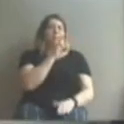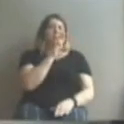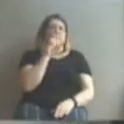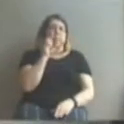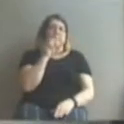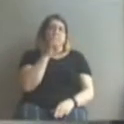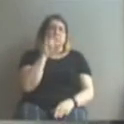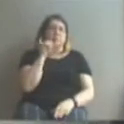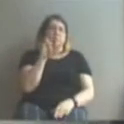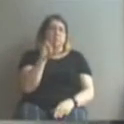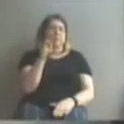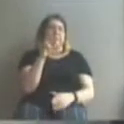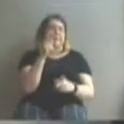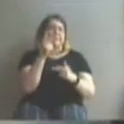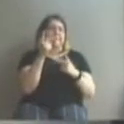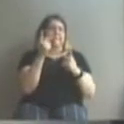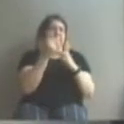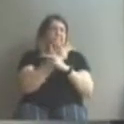to address.